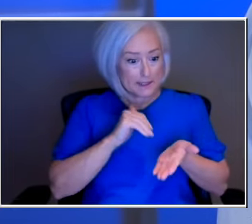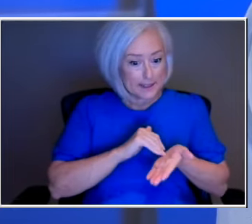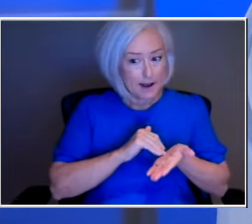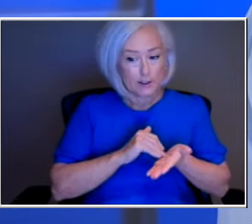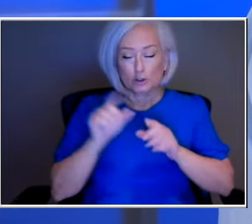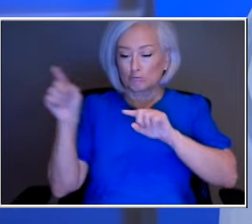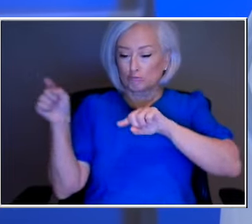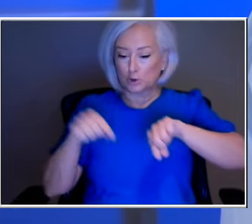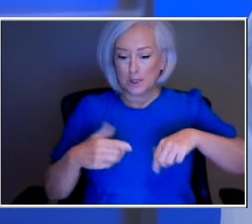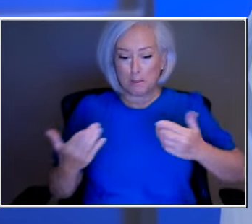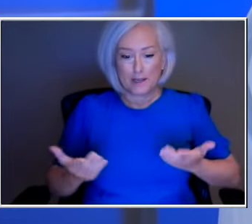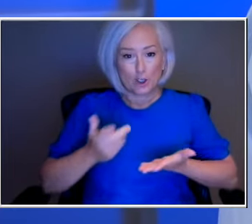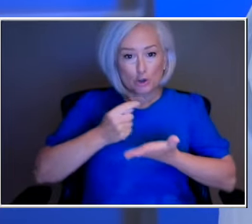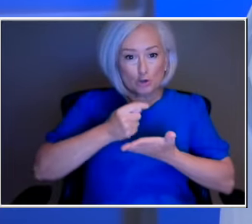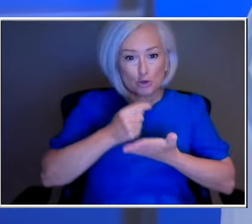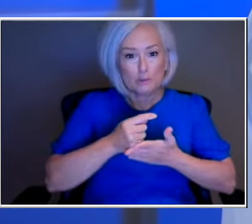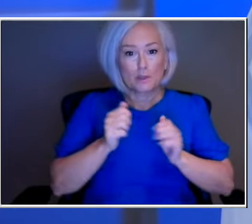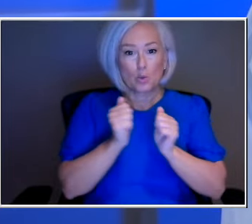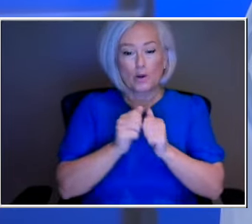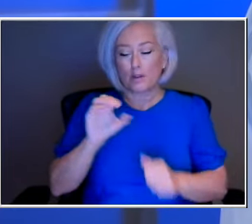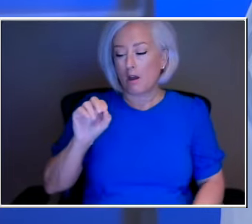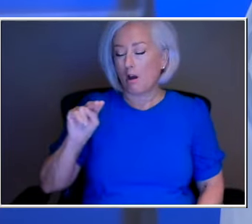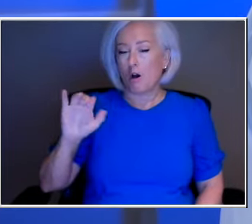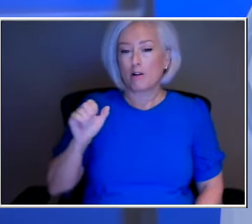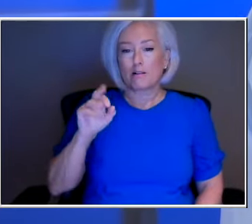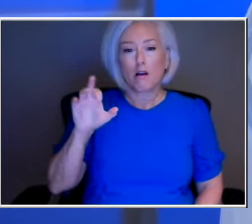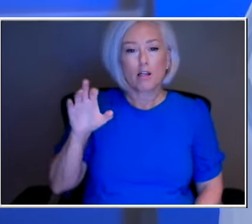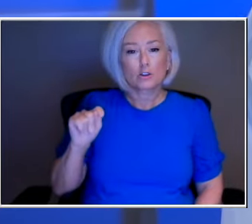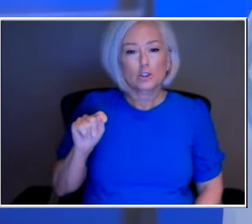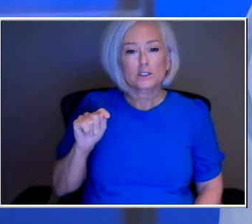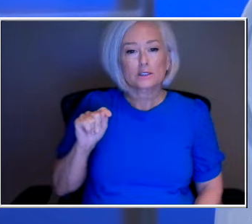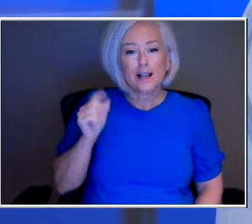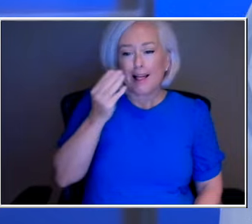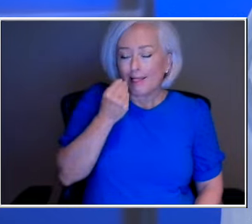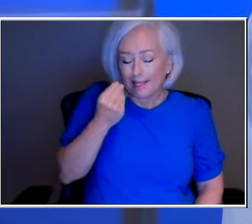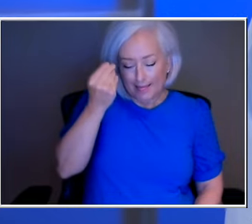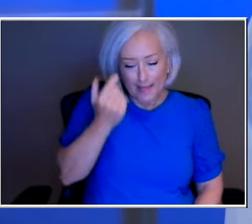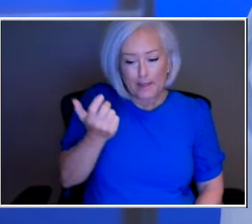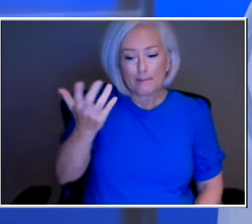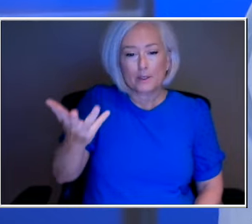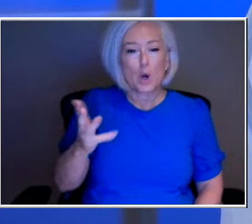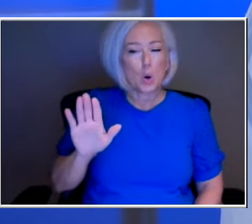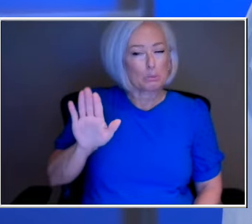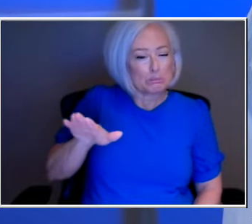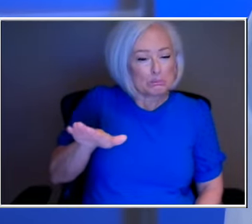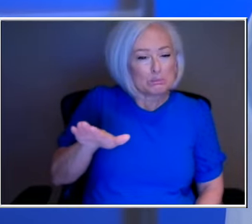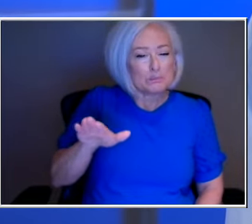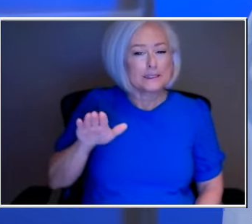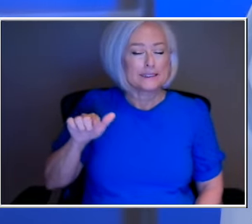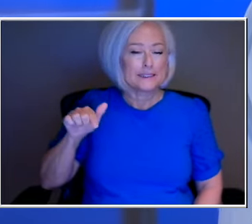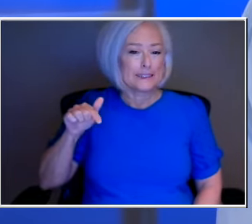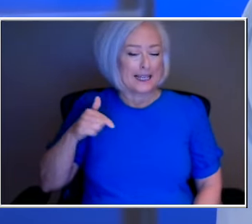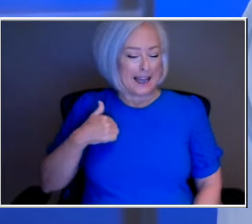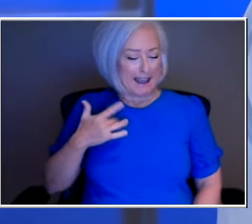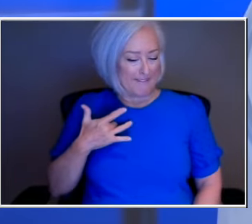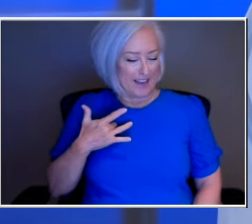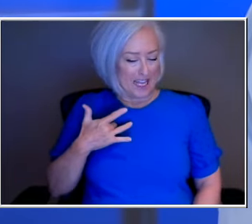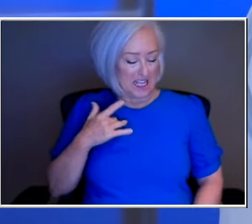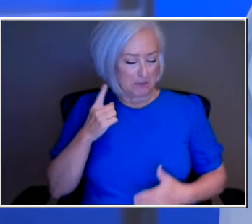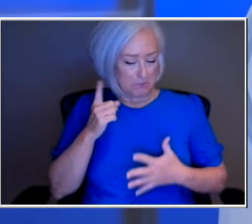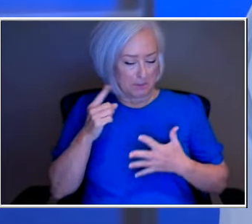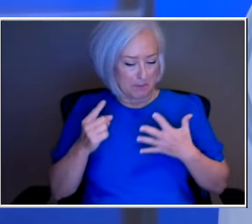with your oncologist, just let them know. You say, hey, I feel like this. Is that, and